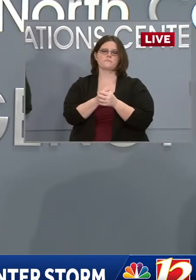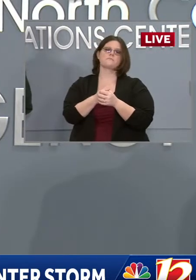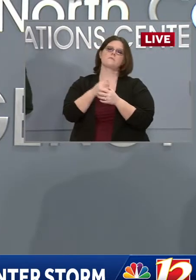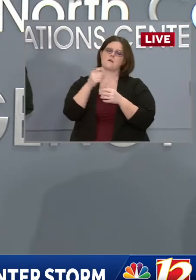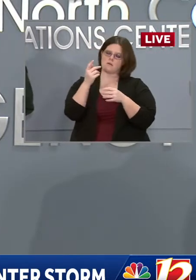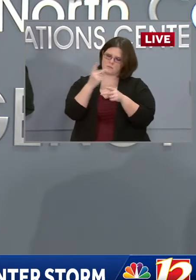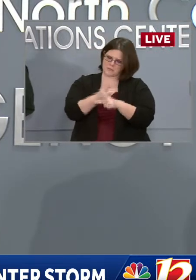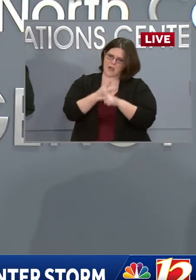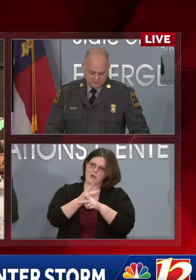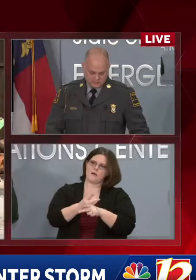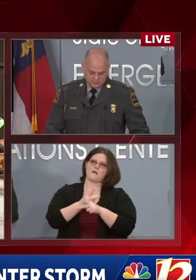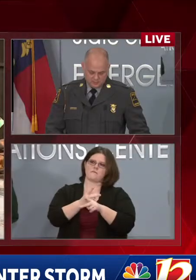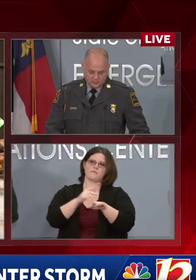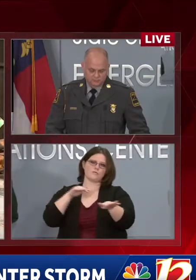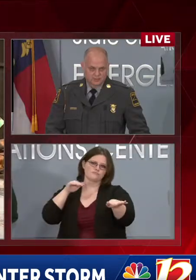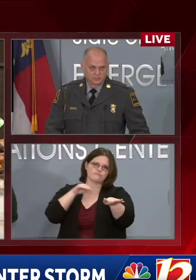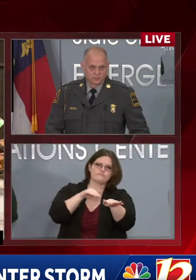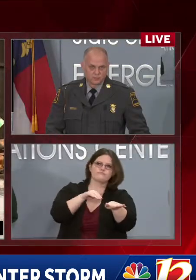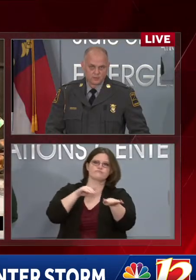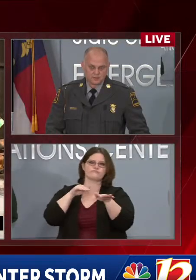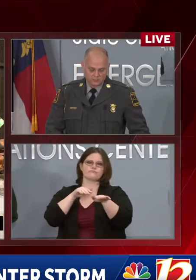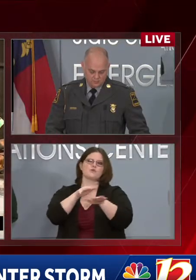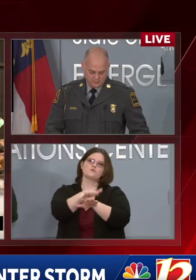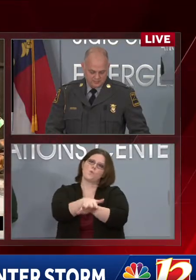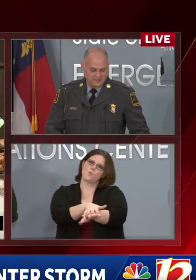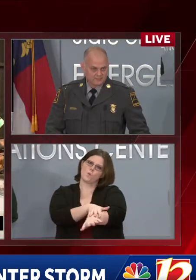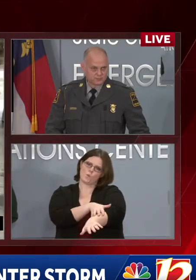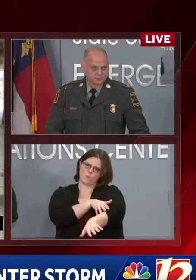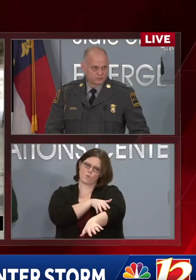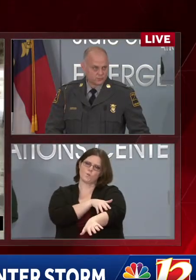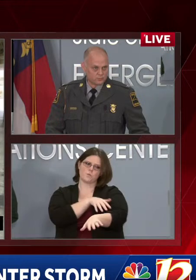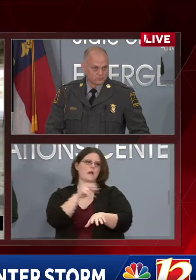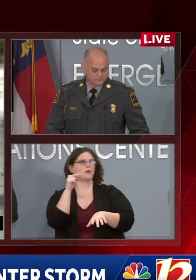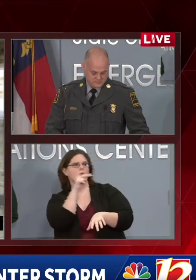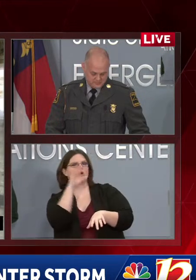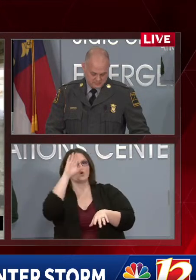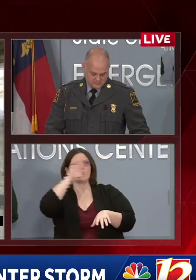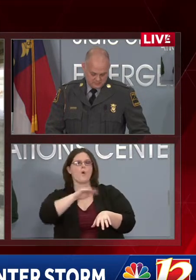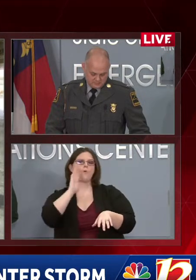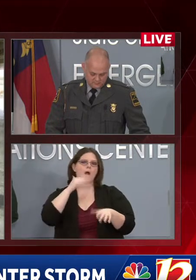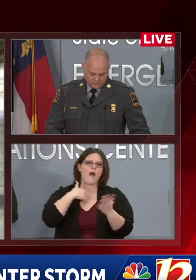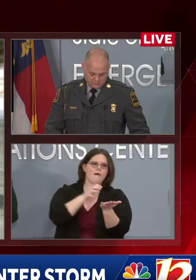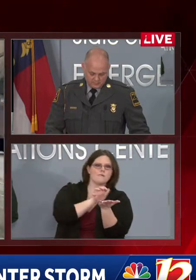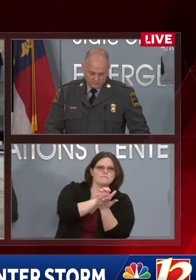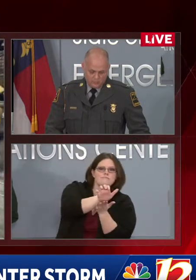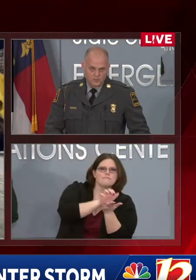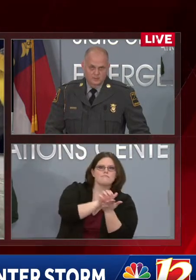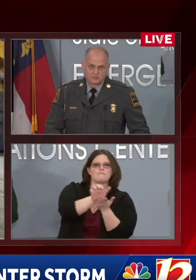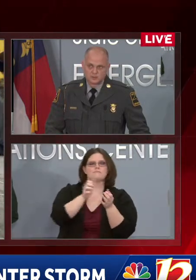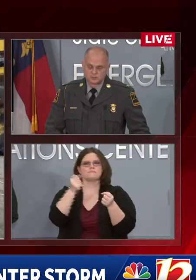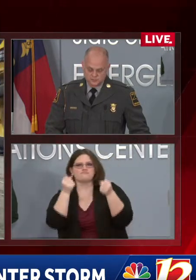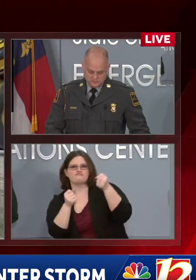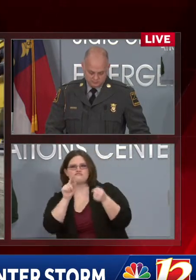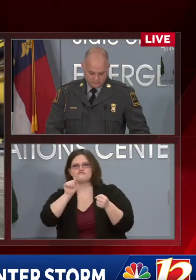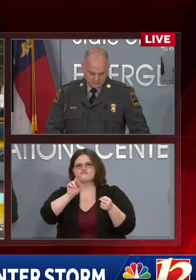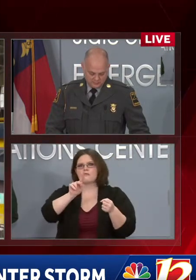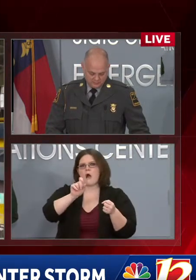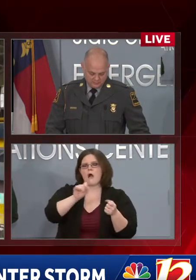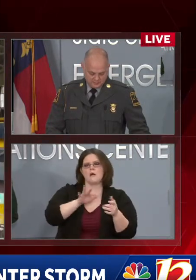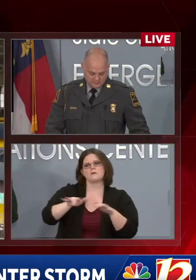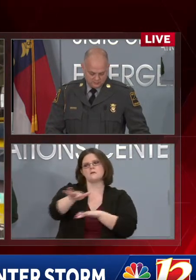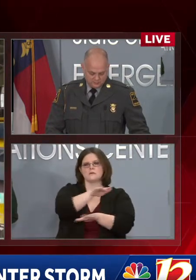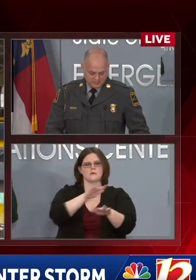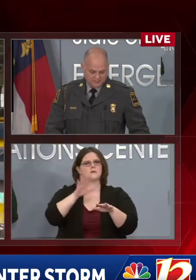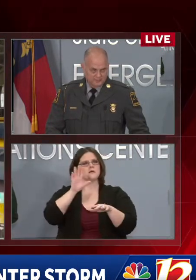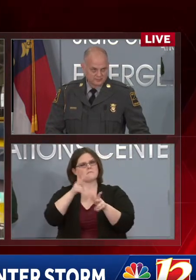responders and crews working alongside the roadway during and after the storm. For up-to-date roadway conditions, please